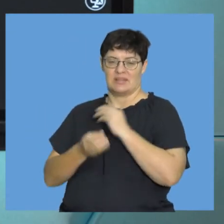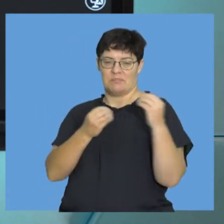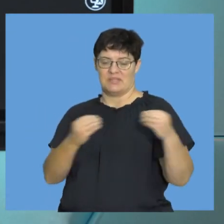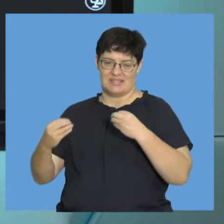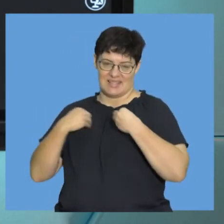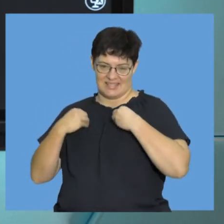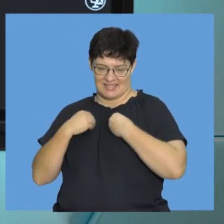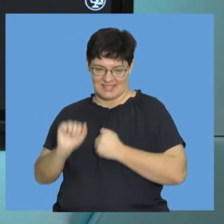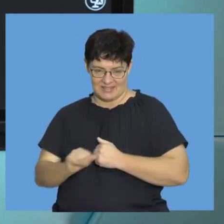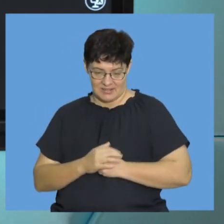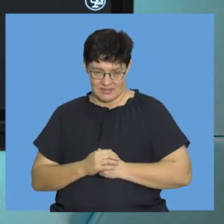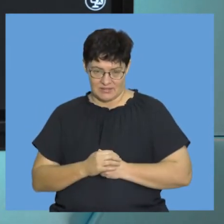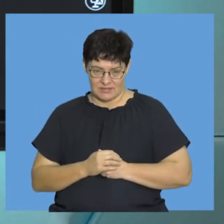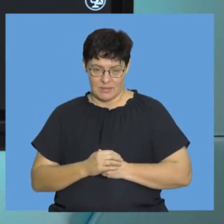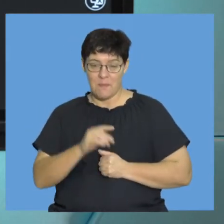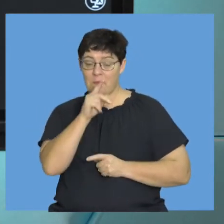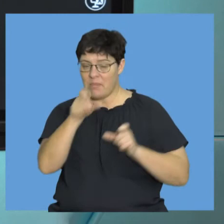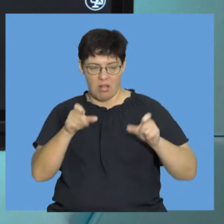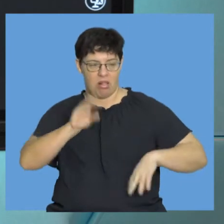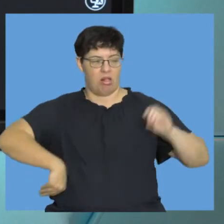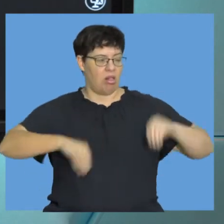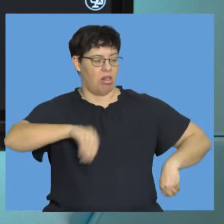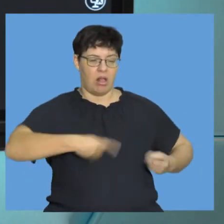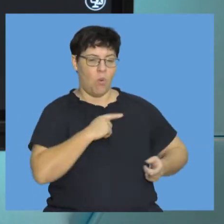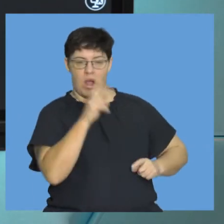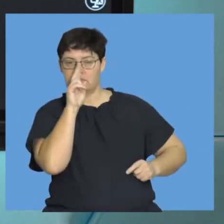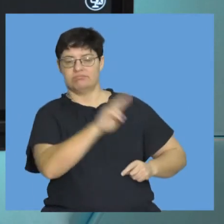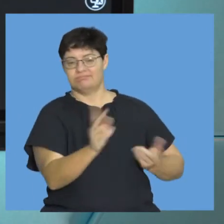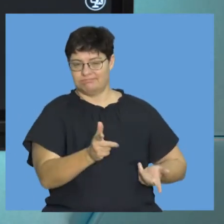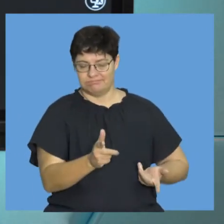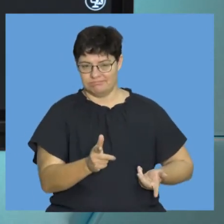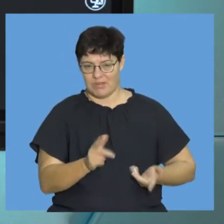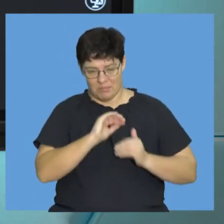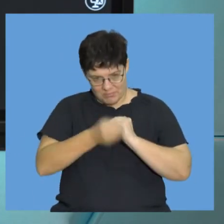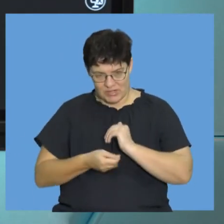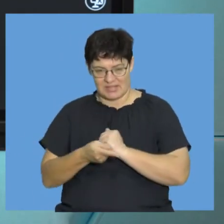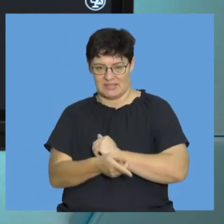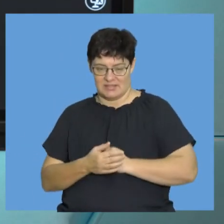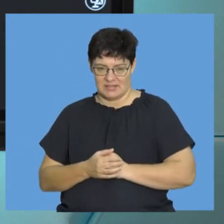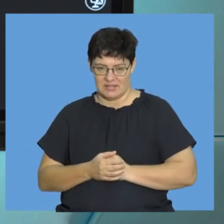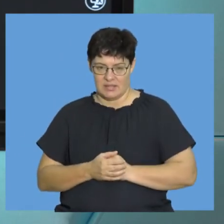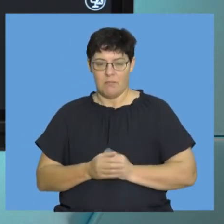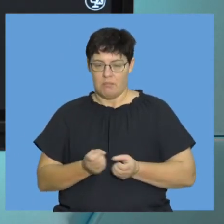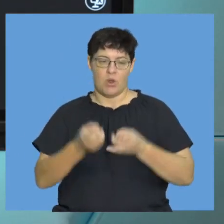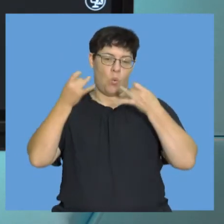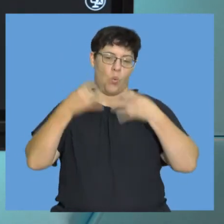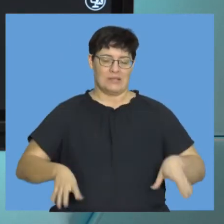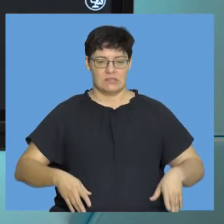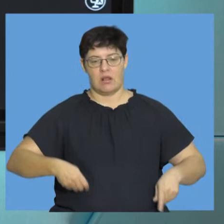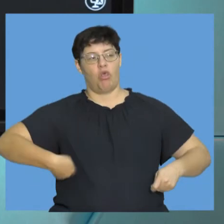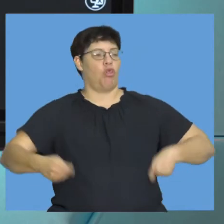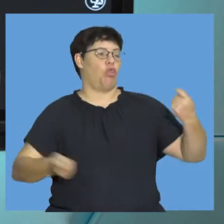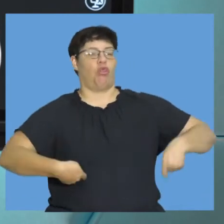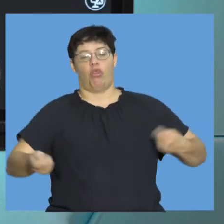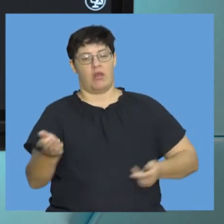the assets. It's to prevent fraud from occurring in a business. It's to ensure there's no wastage. It's to